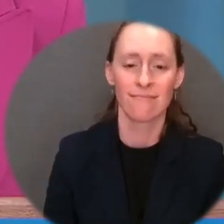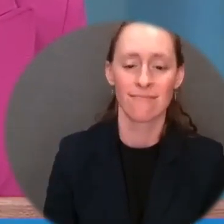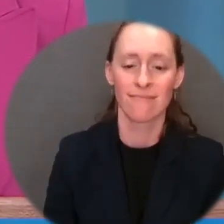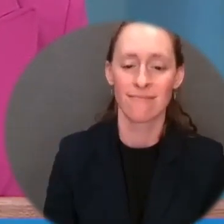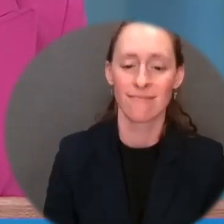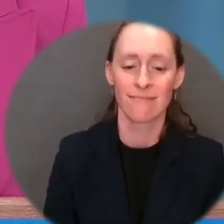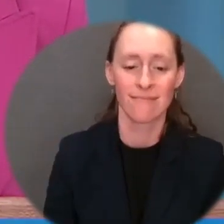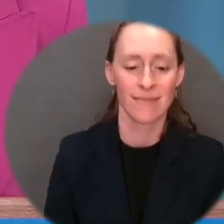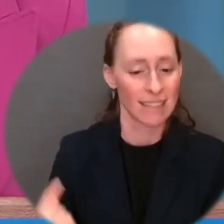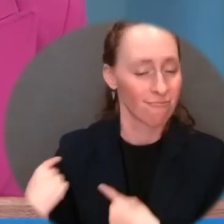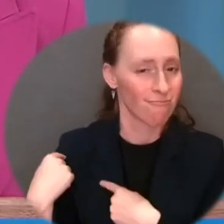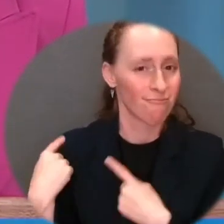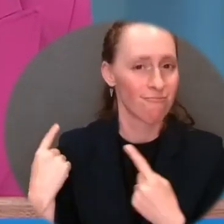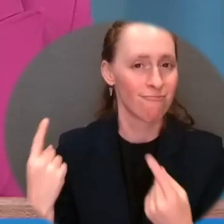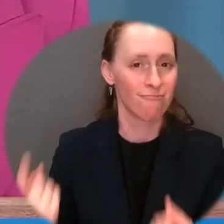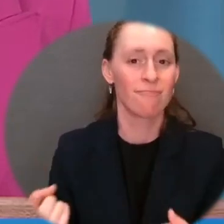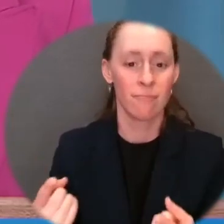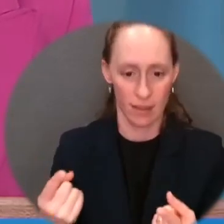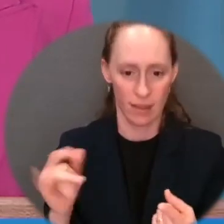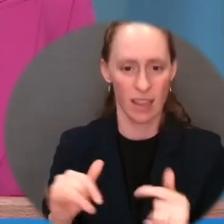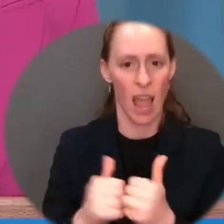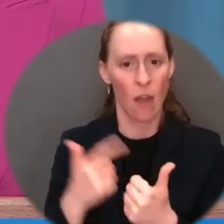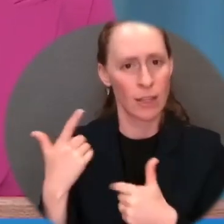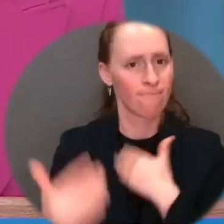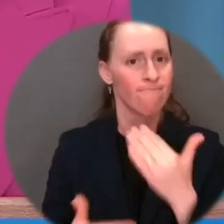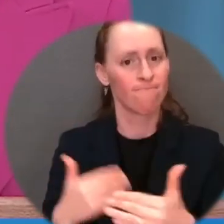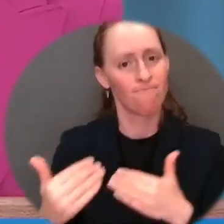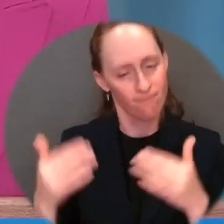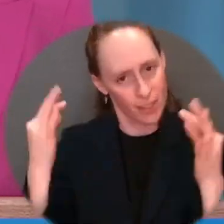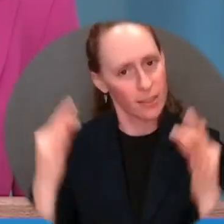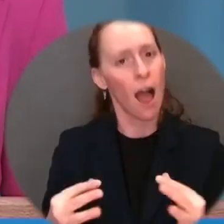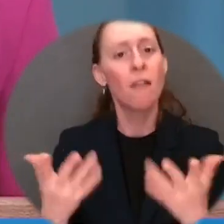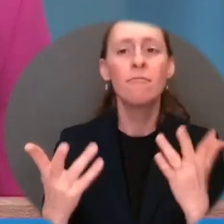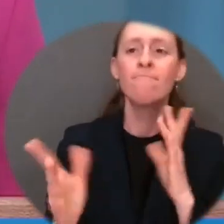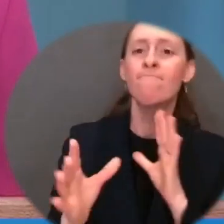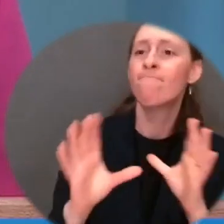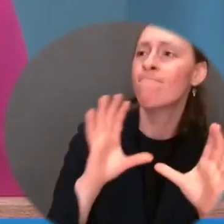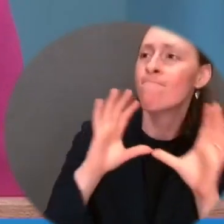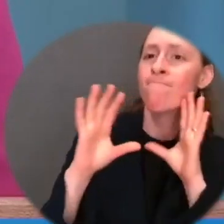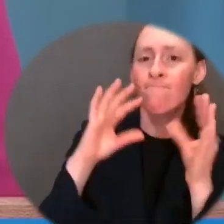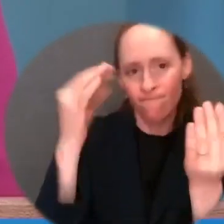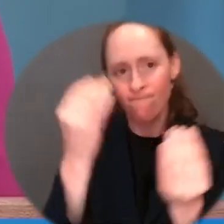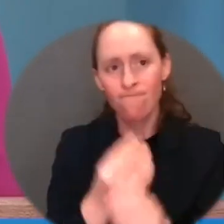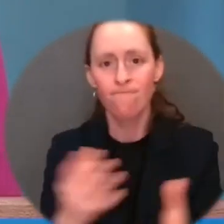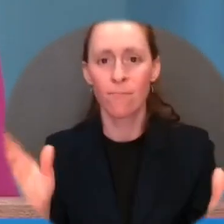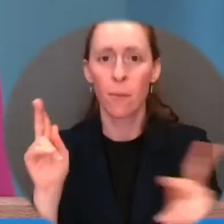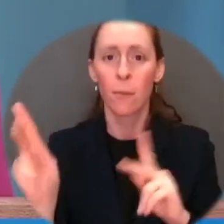months, and he believes it's a way to communicate with the American people. It's to communicate to let them know that